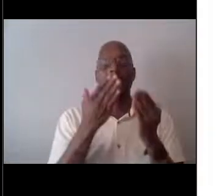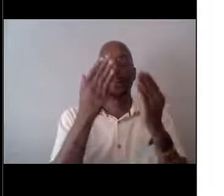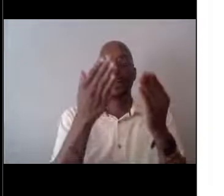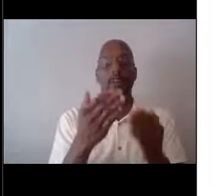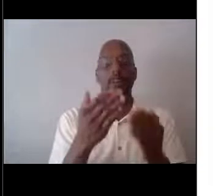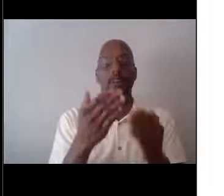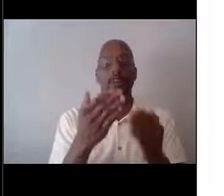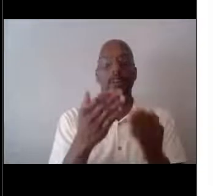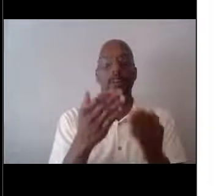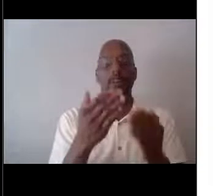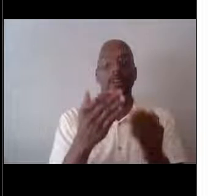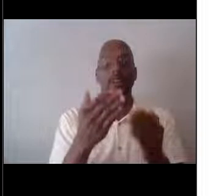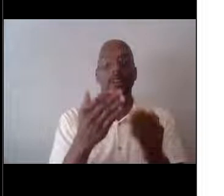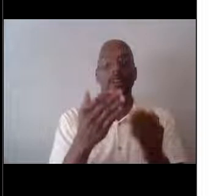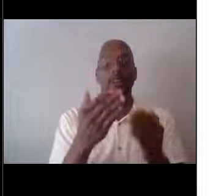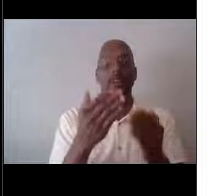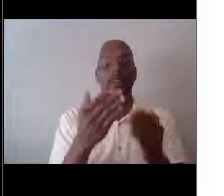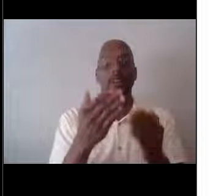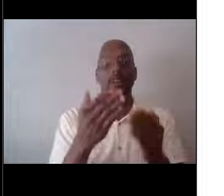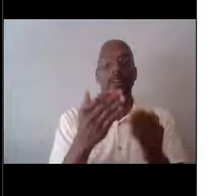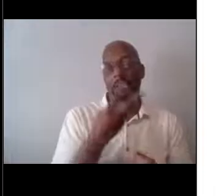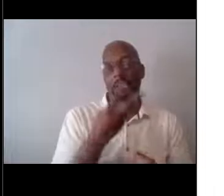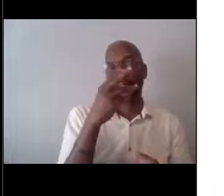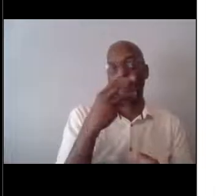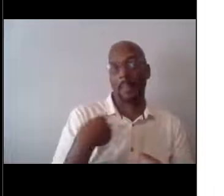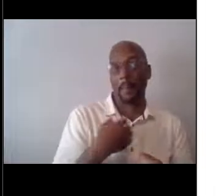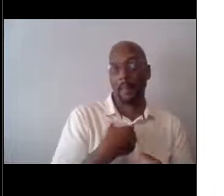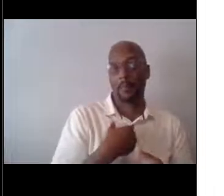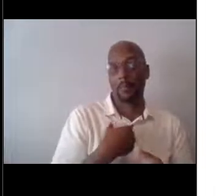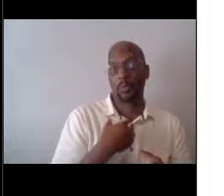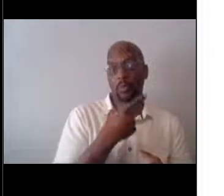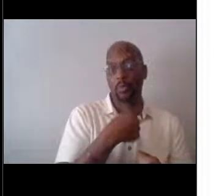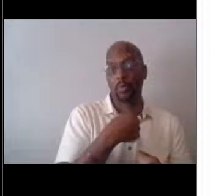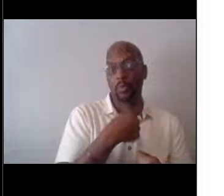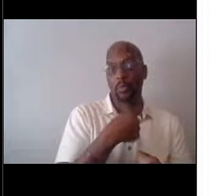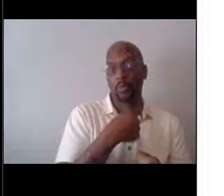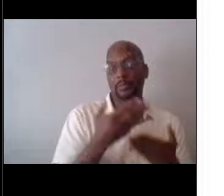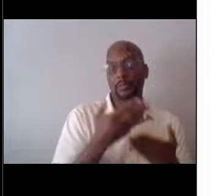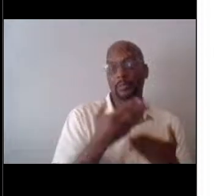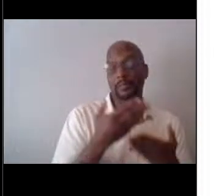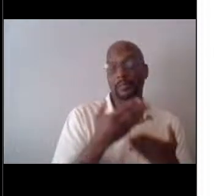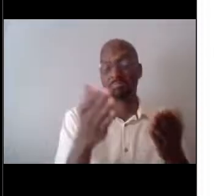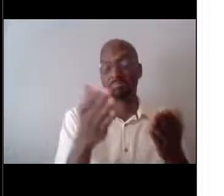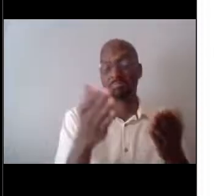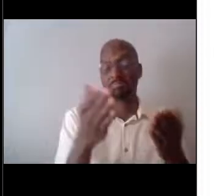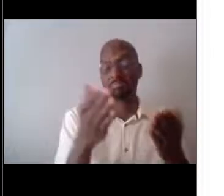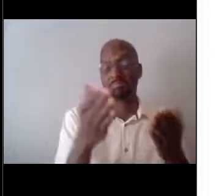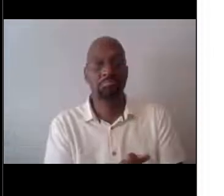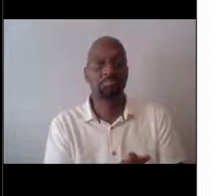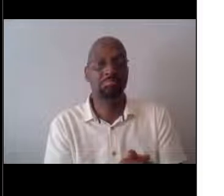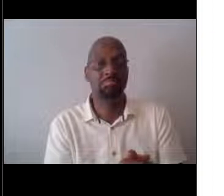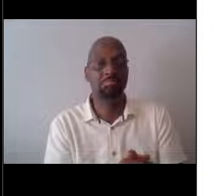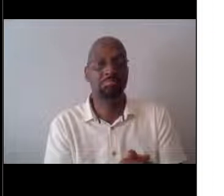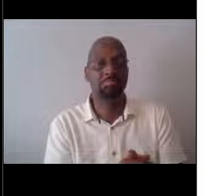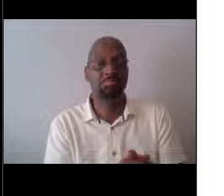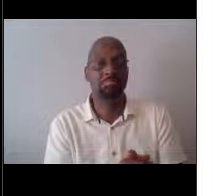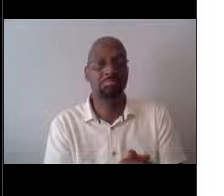with 16 members. I don't think we're reading each one of them, but I think